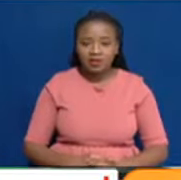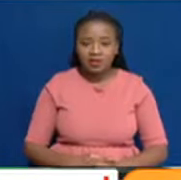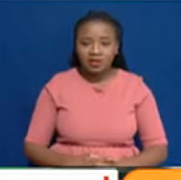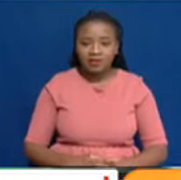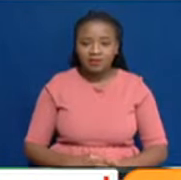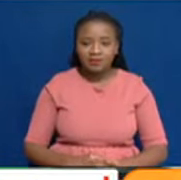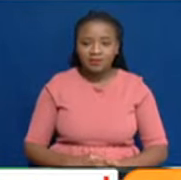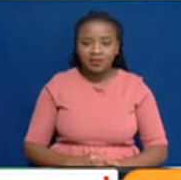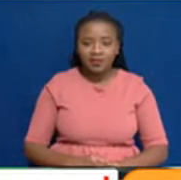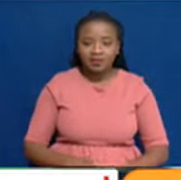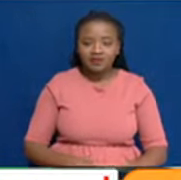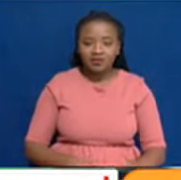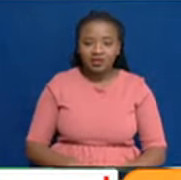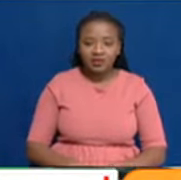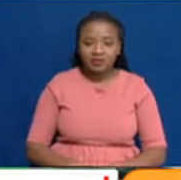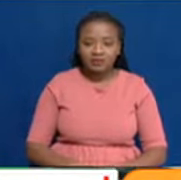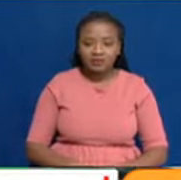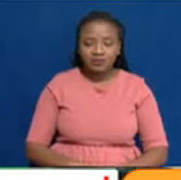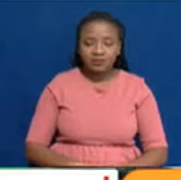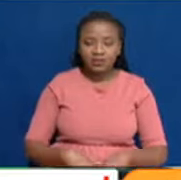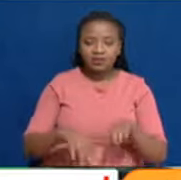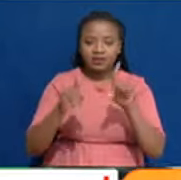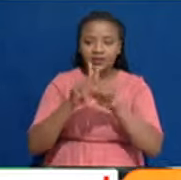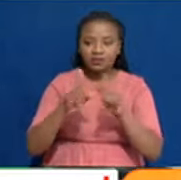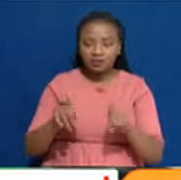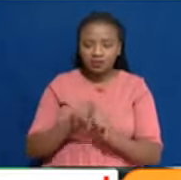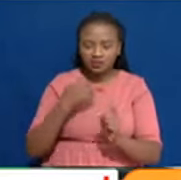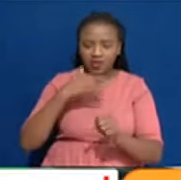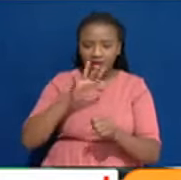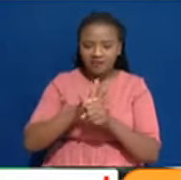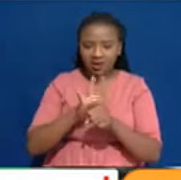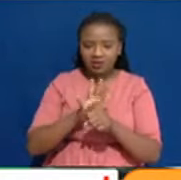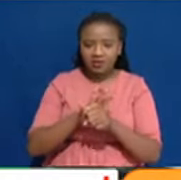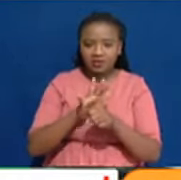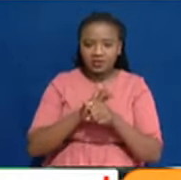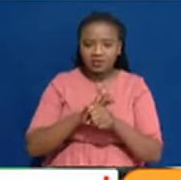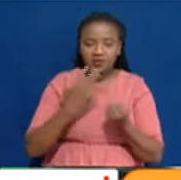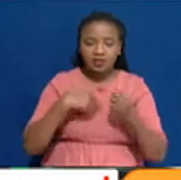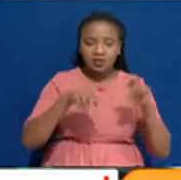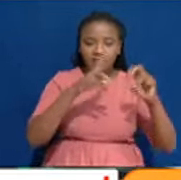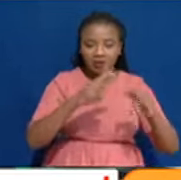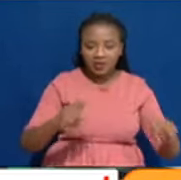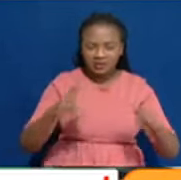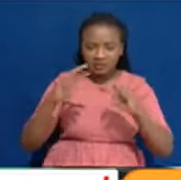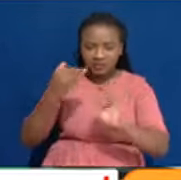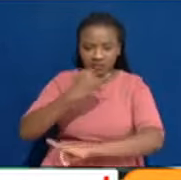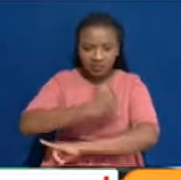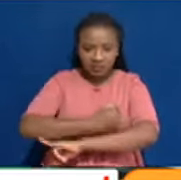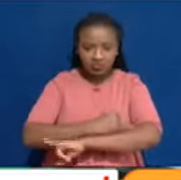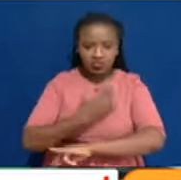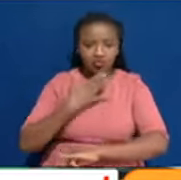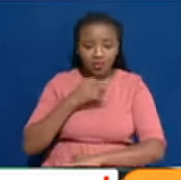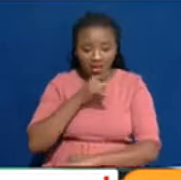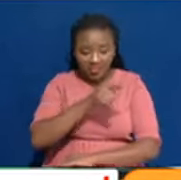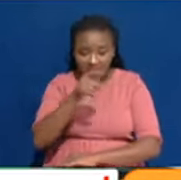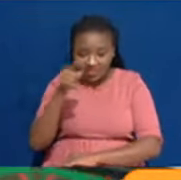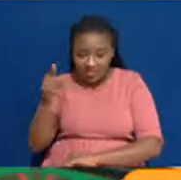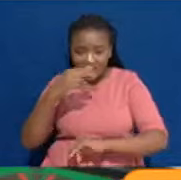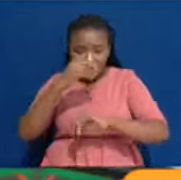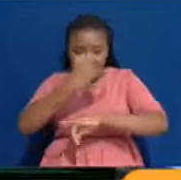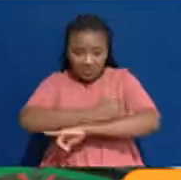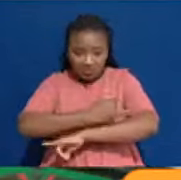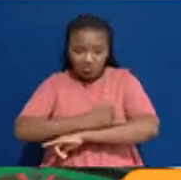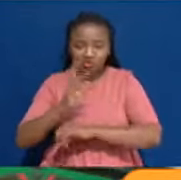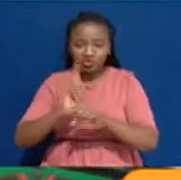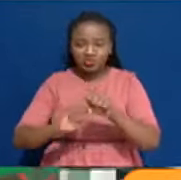infrastructure, a lot of resources in these institutions that we would like to have it used.